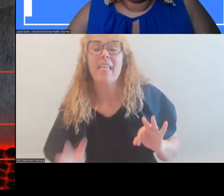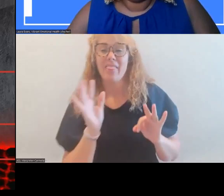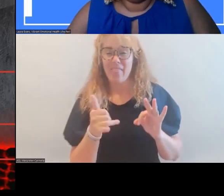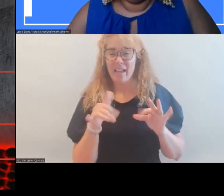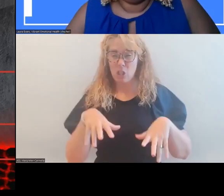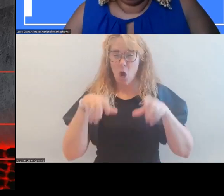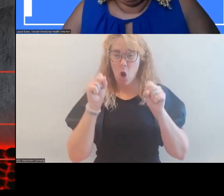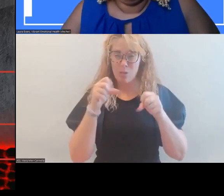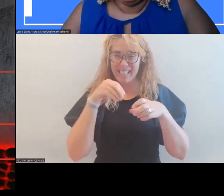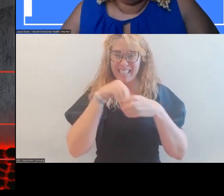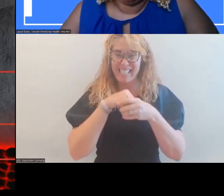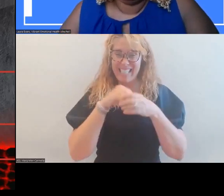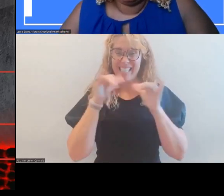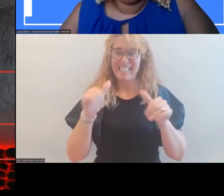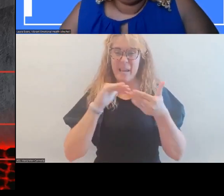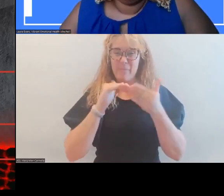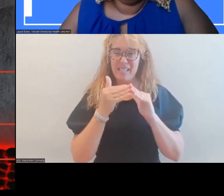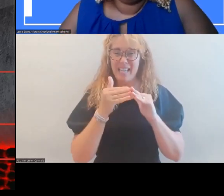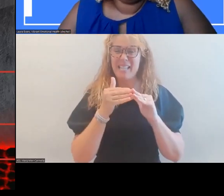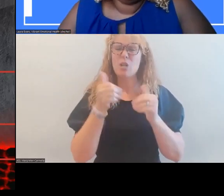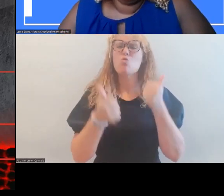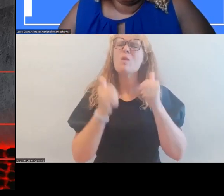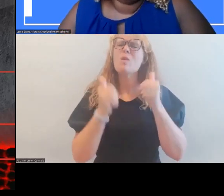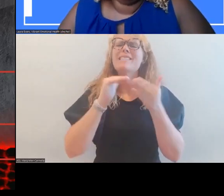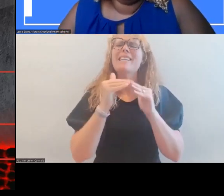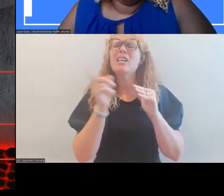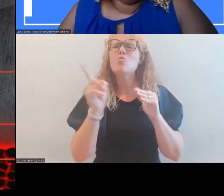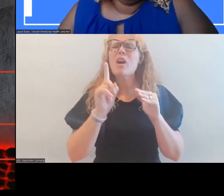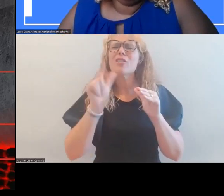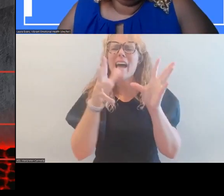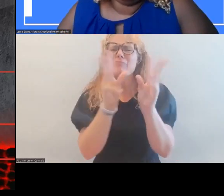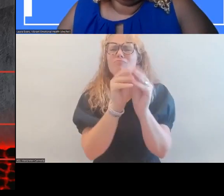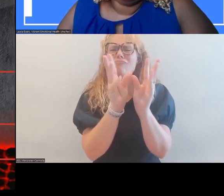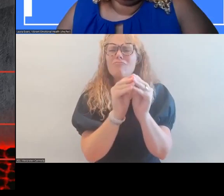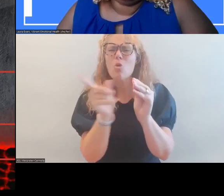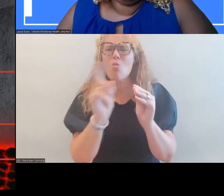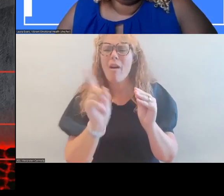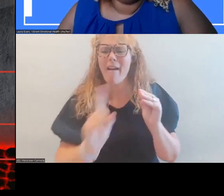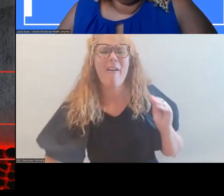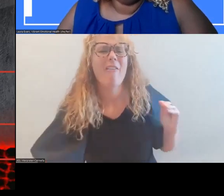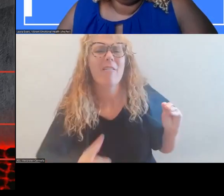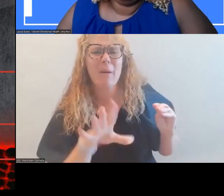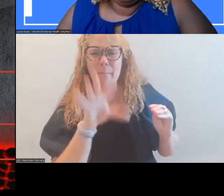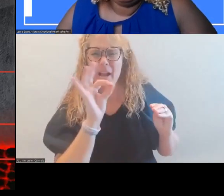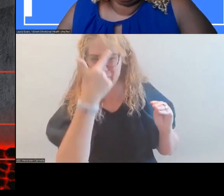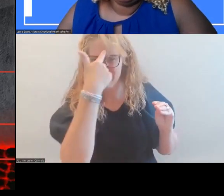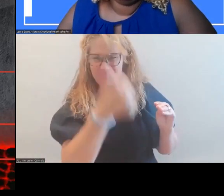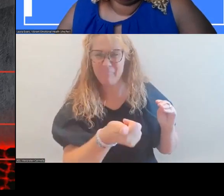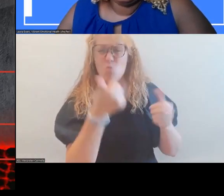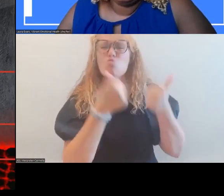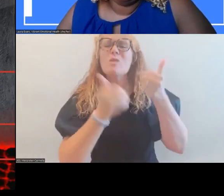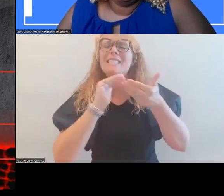What is the city? We have A, Atlanta, B, Memphis, C, Nashville, D, New Orleans. So what is the city